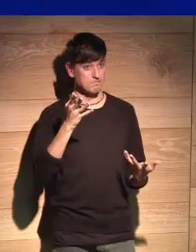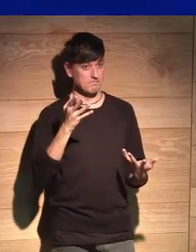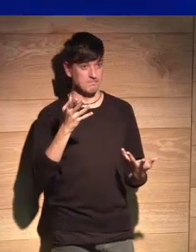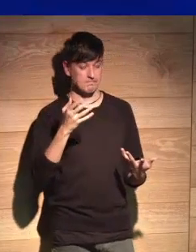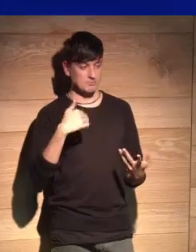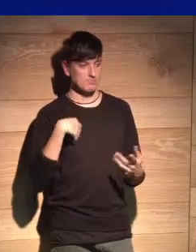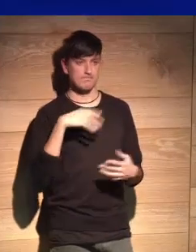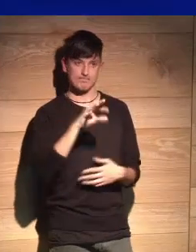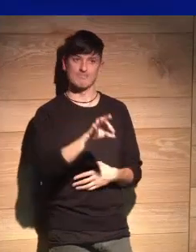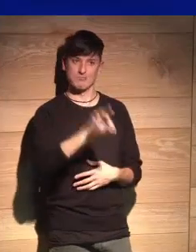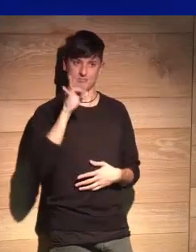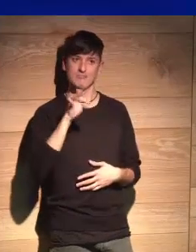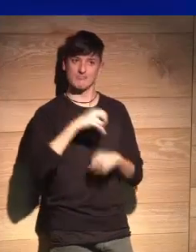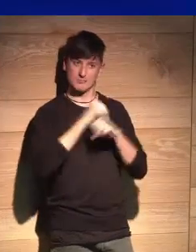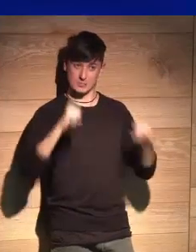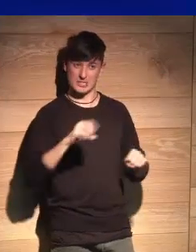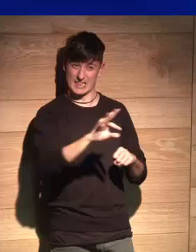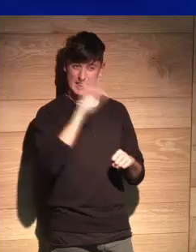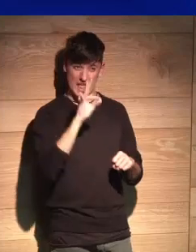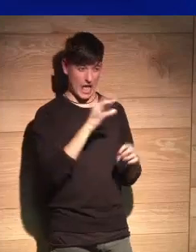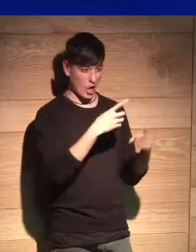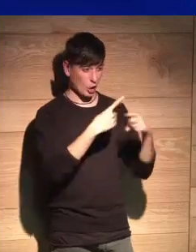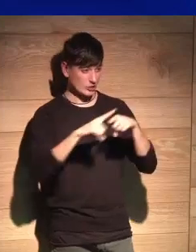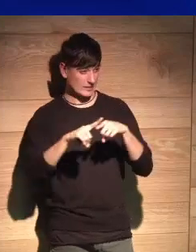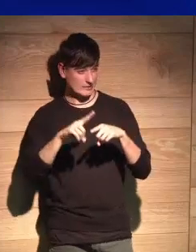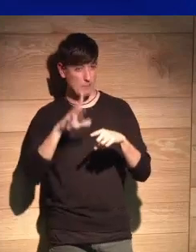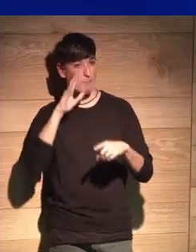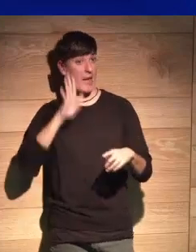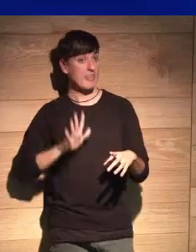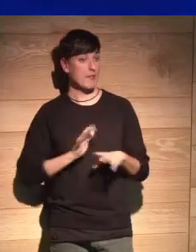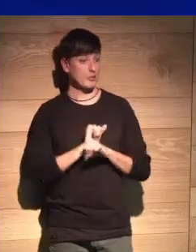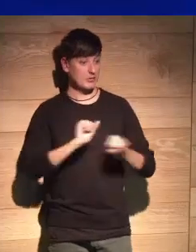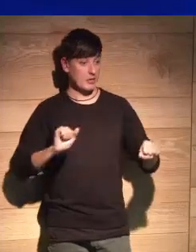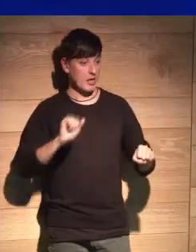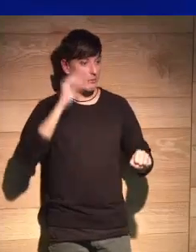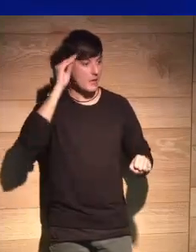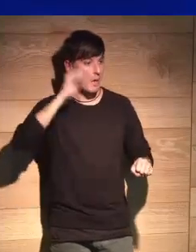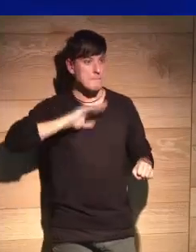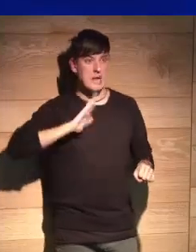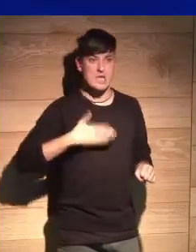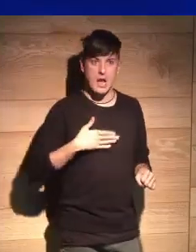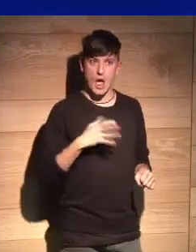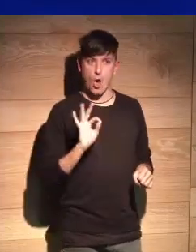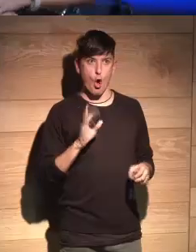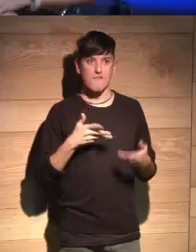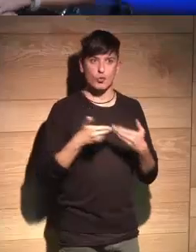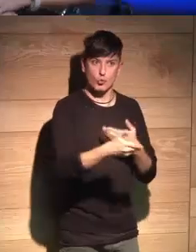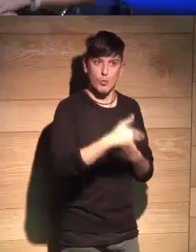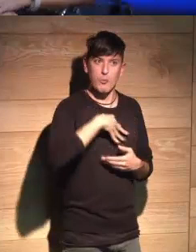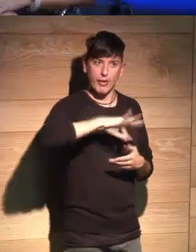has made me make the decision that there were things that were impossible and think that tomorrow or within a few